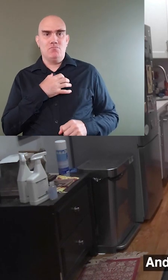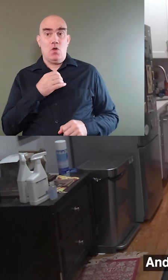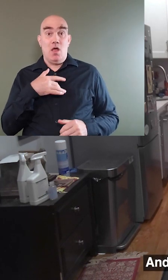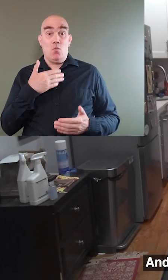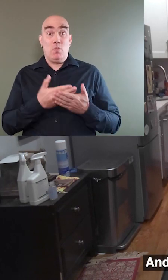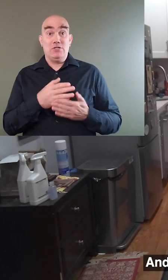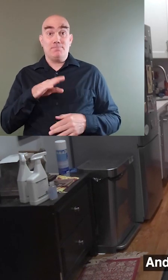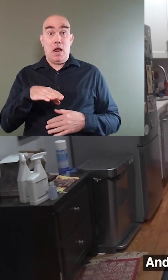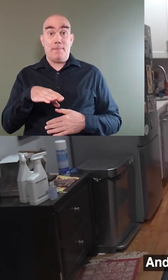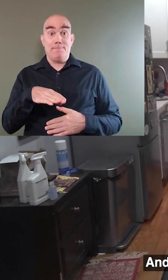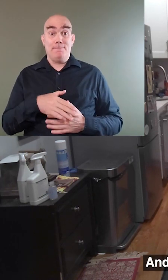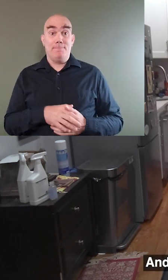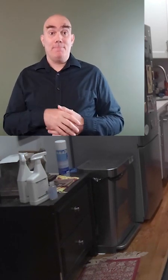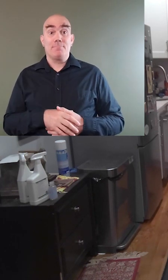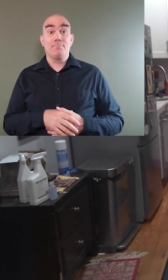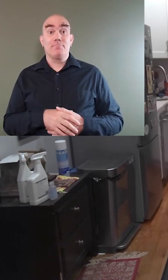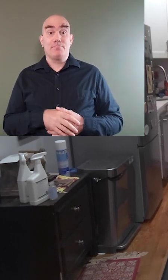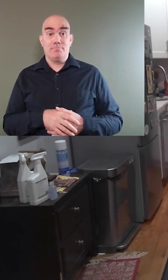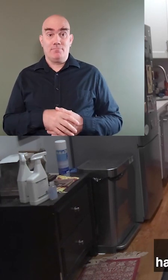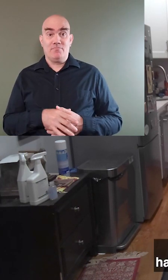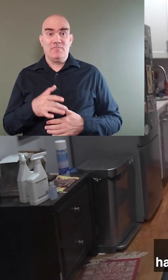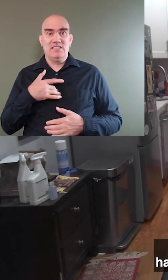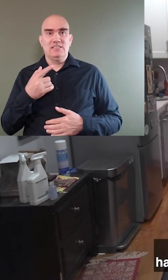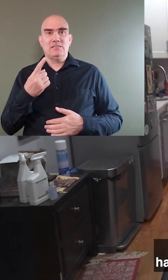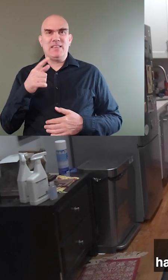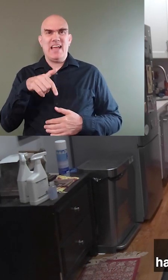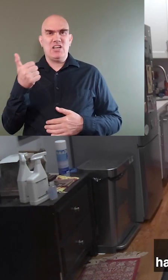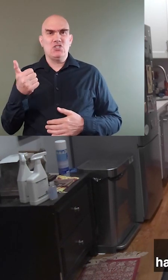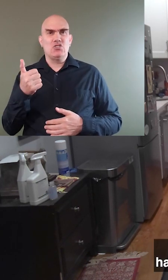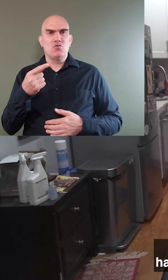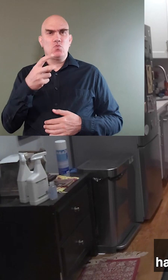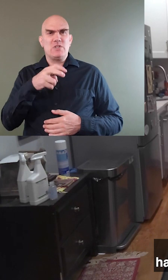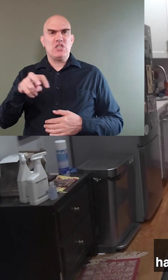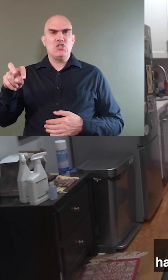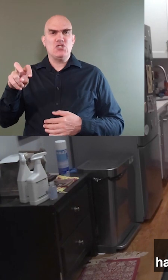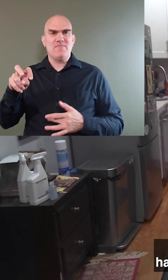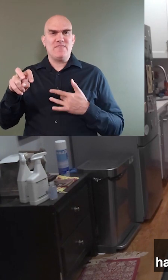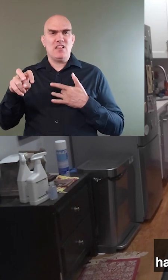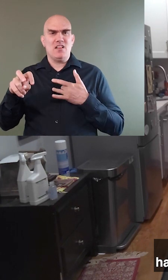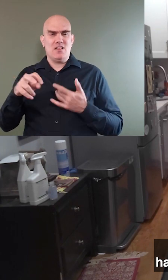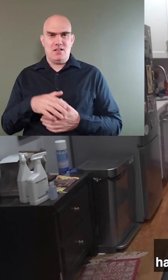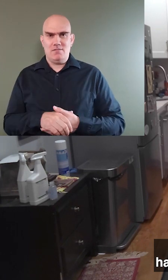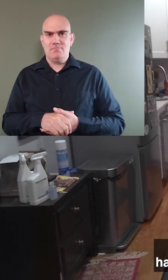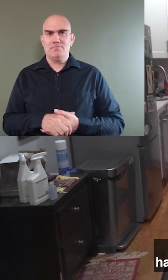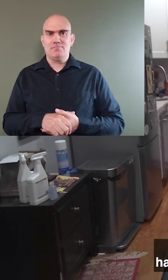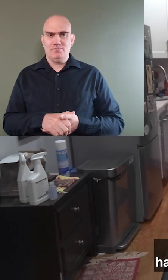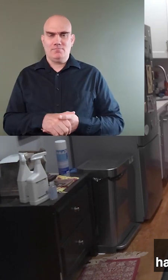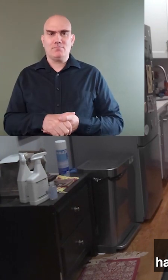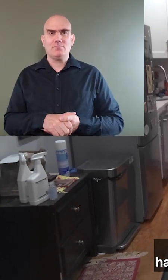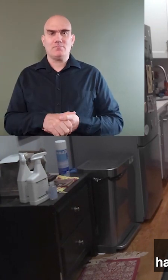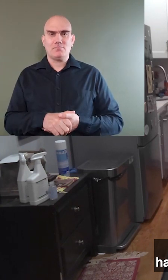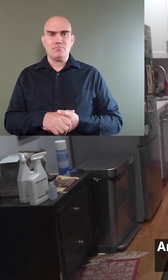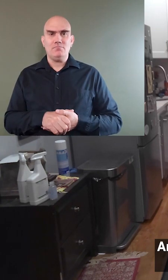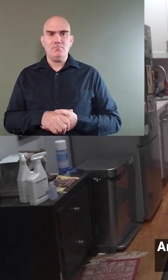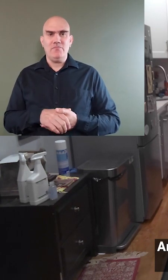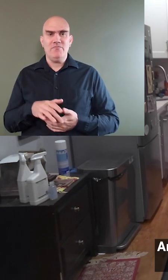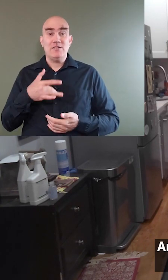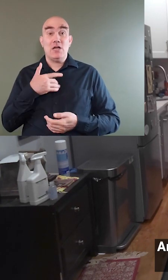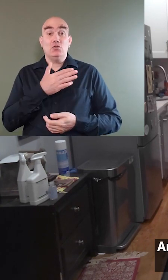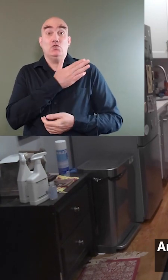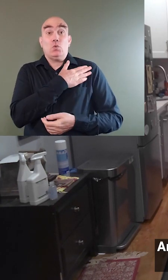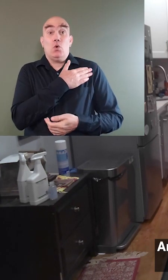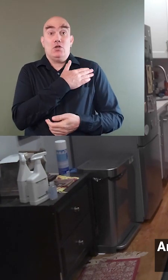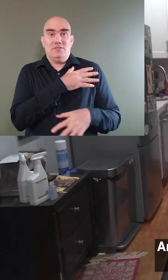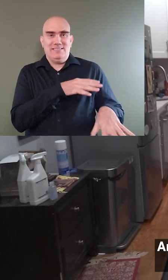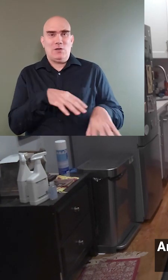as I reach the bottom, I feel something else happening, some transition. And then I feel